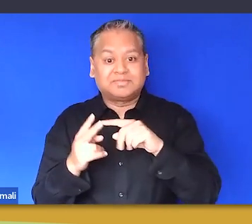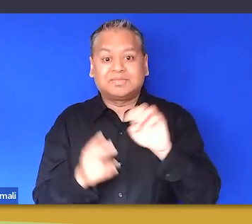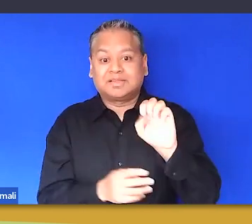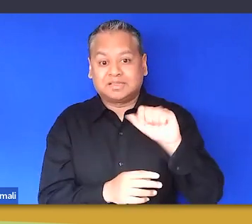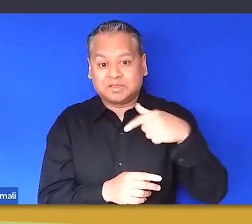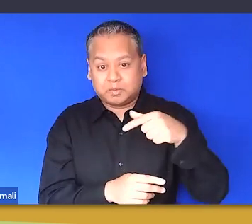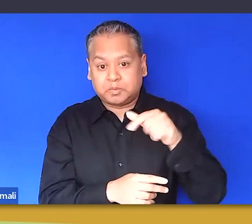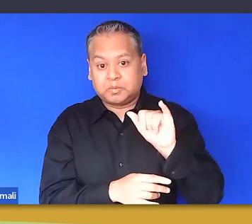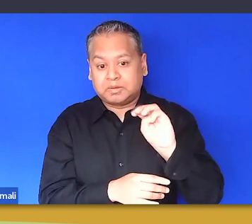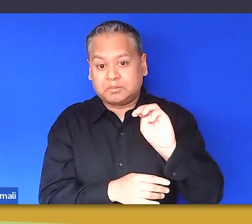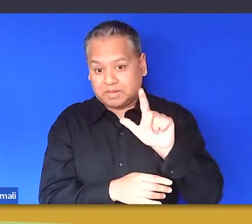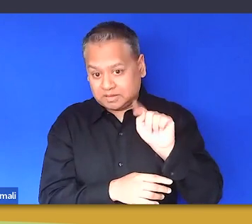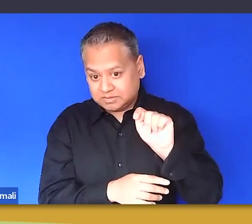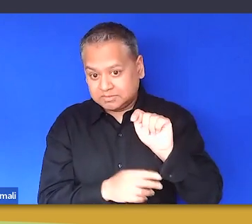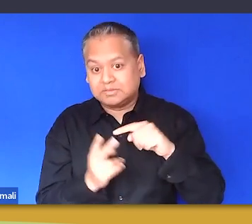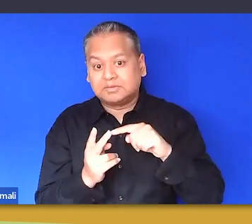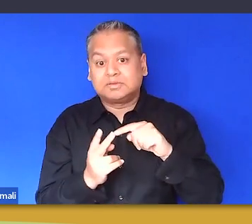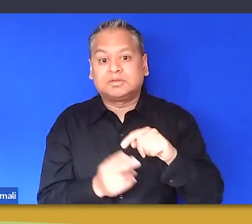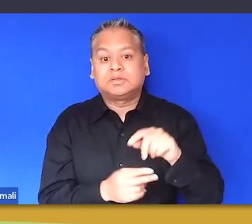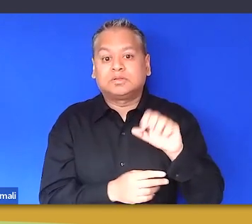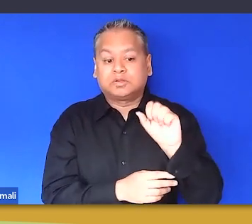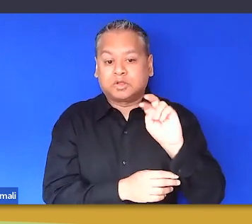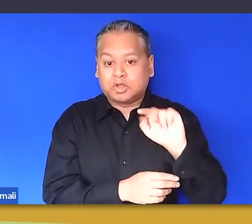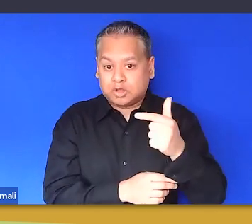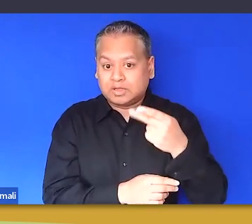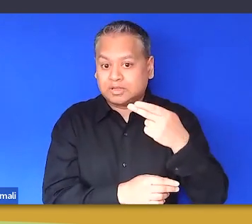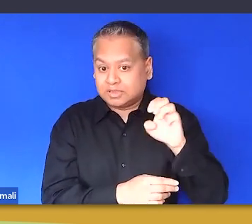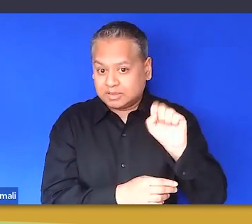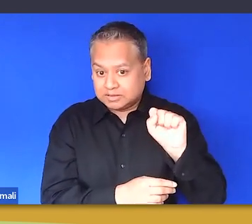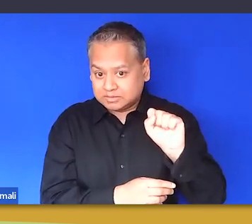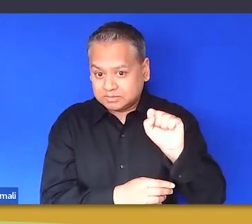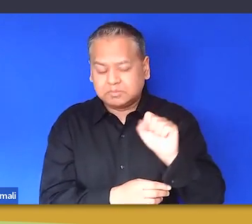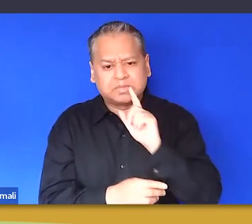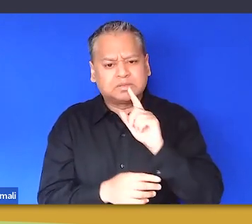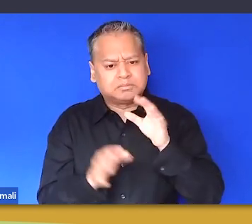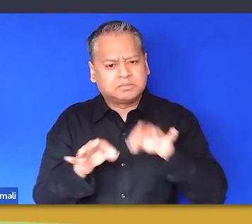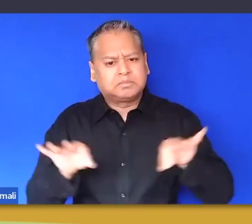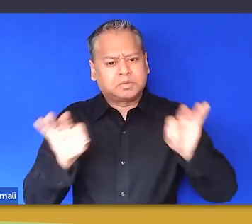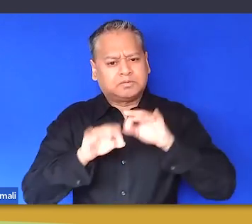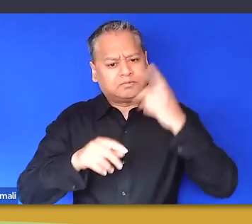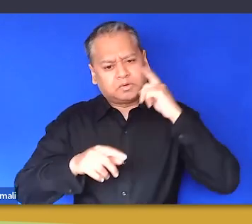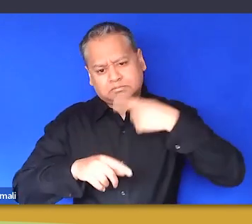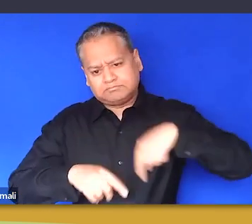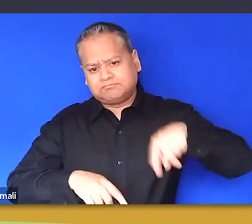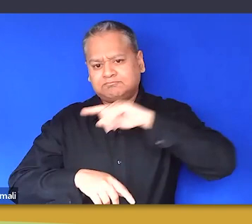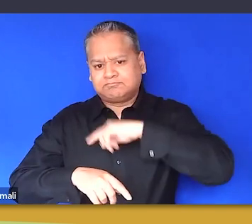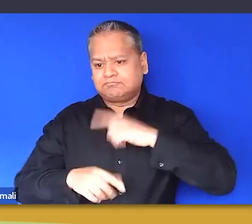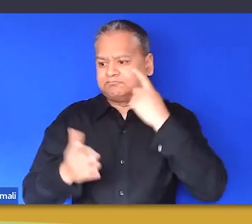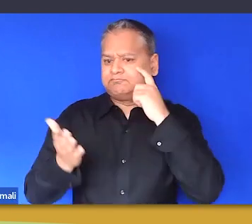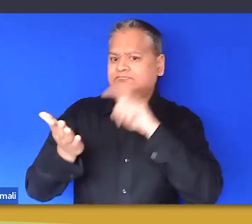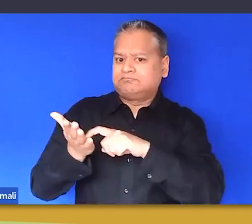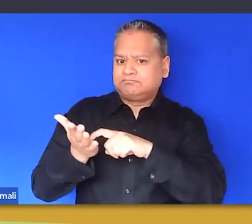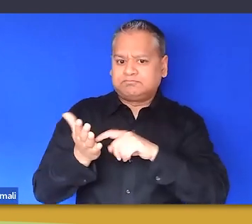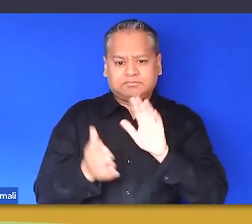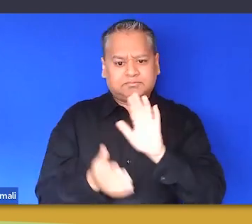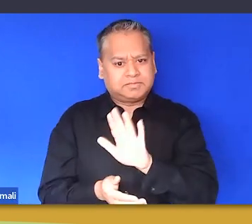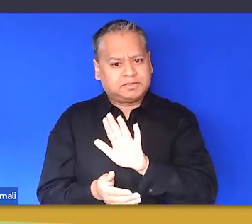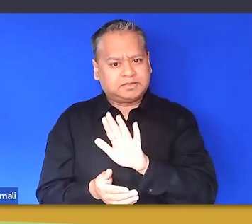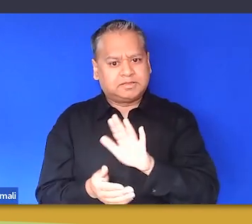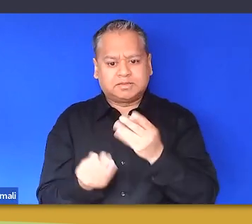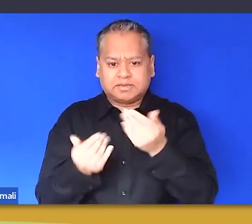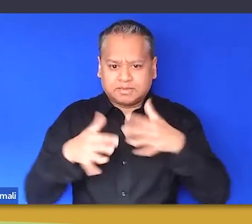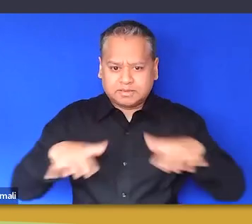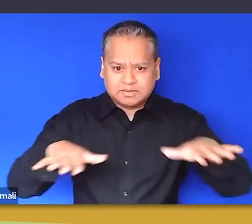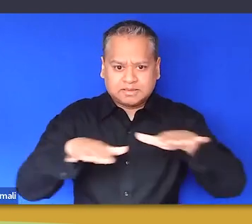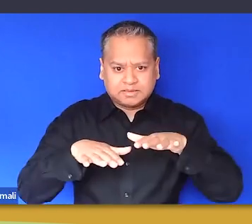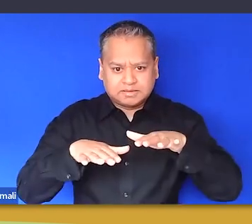perspectives, and ways of life that are foundation of these lands and contribute to our strength and prosperity. Thank you,